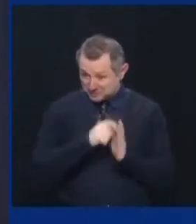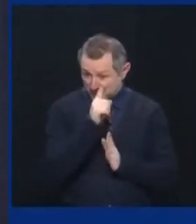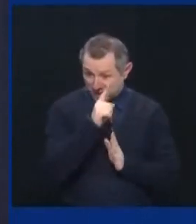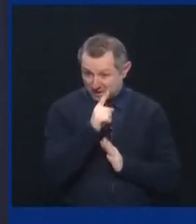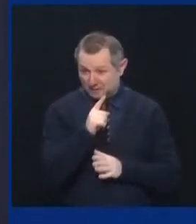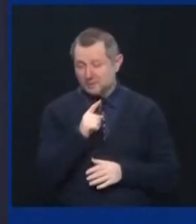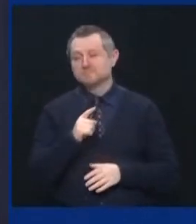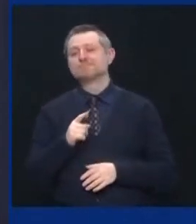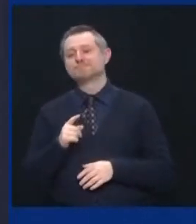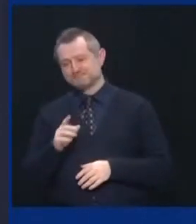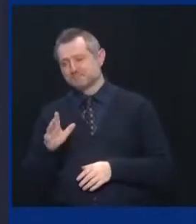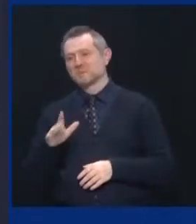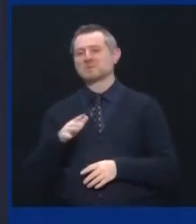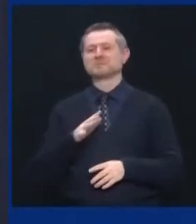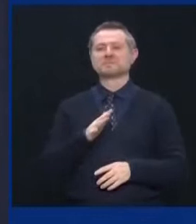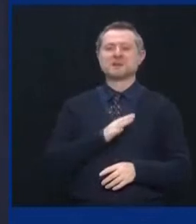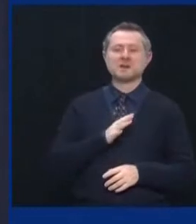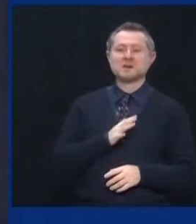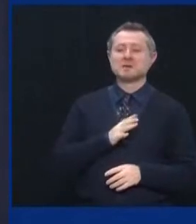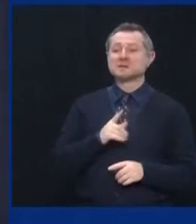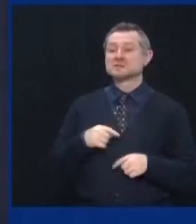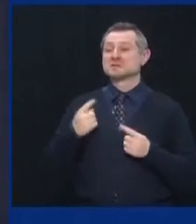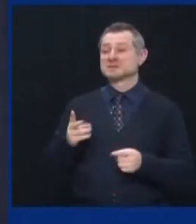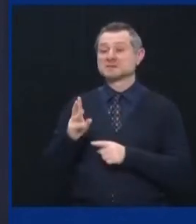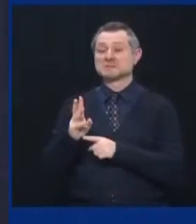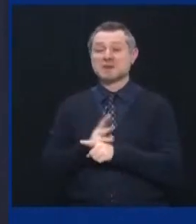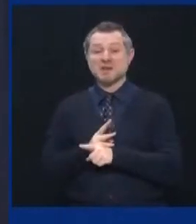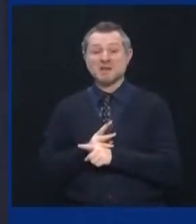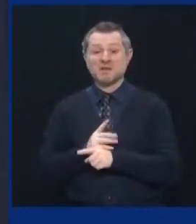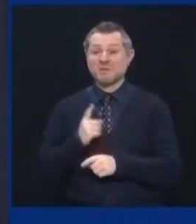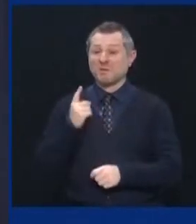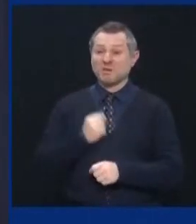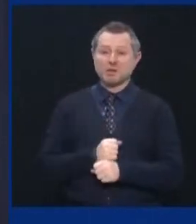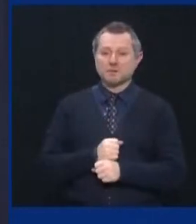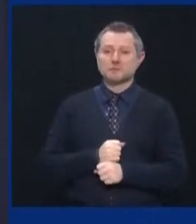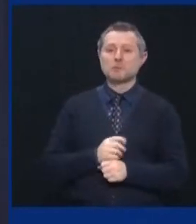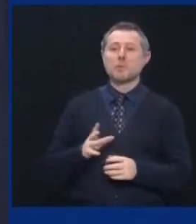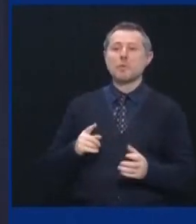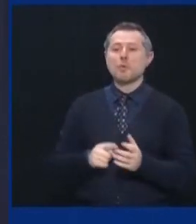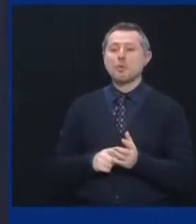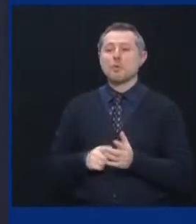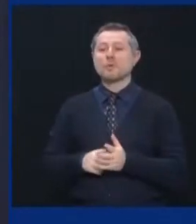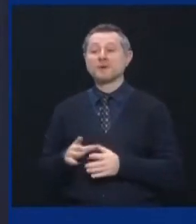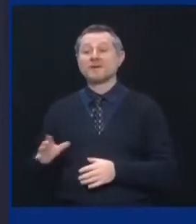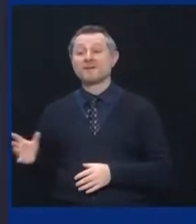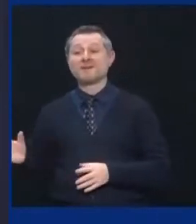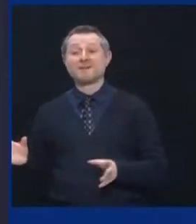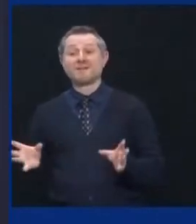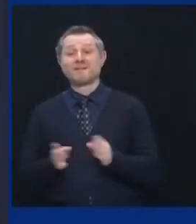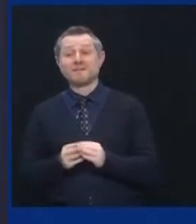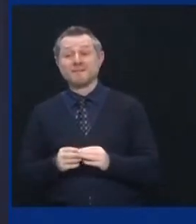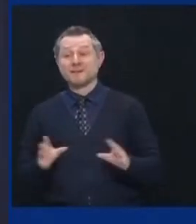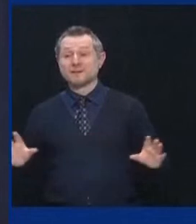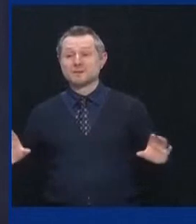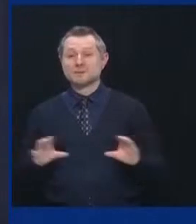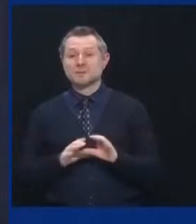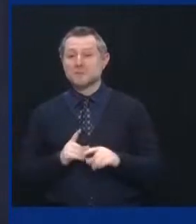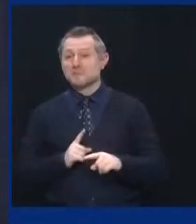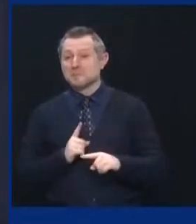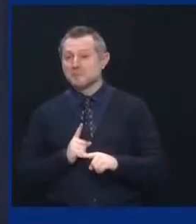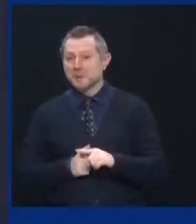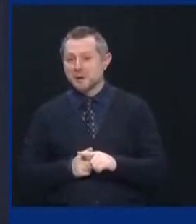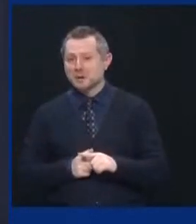okay, the 6 months are up or whenever the time frame is up, you now owe me all the back rent, and on top of the back